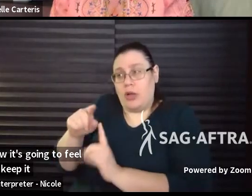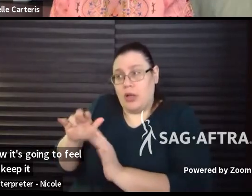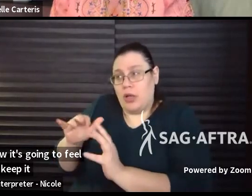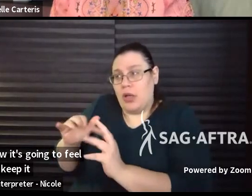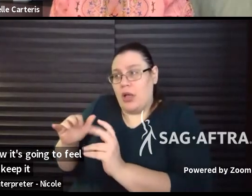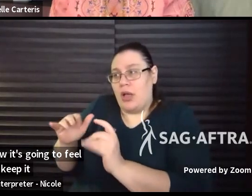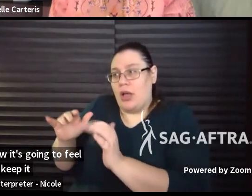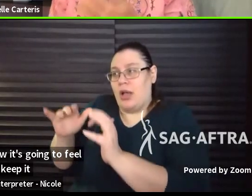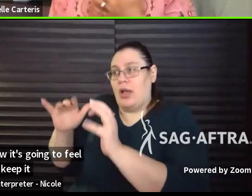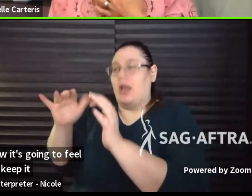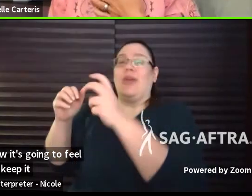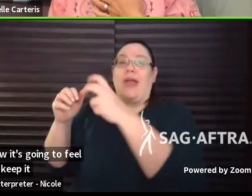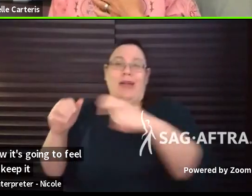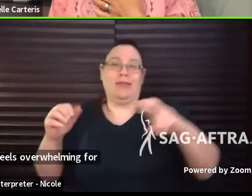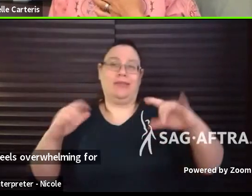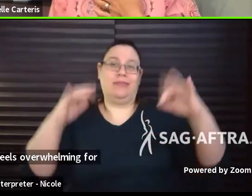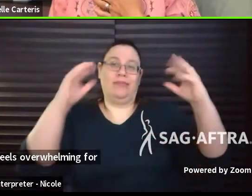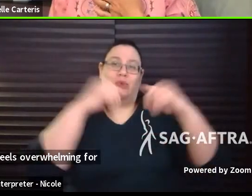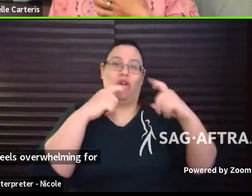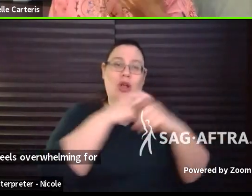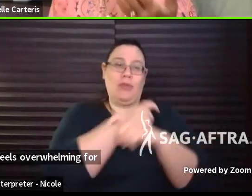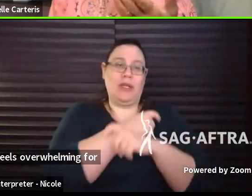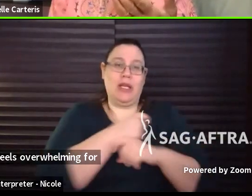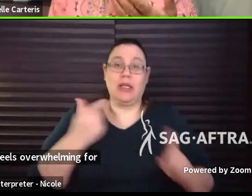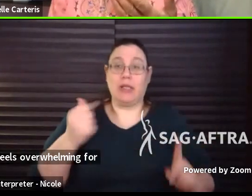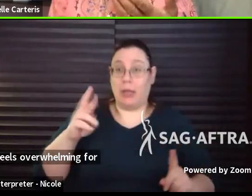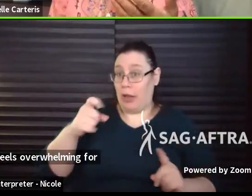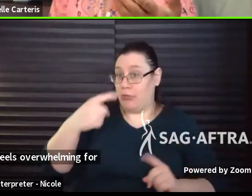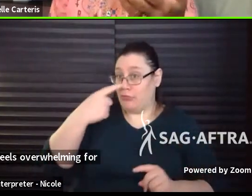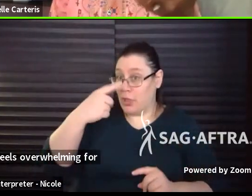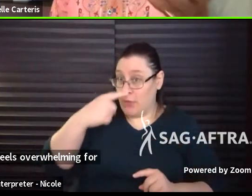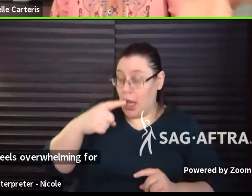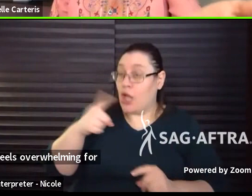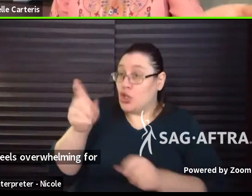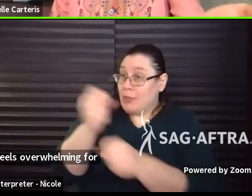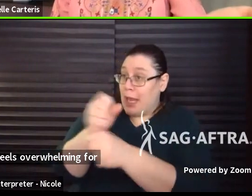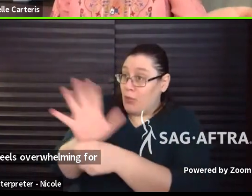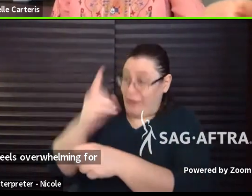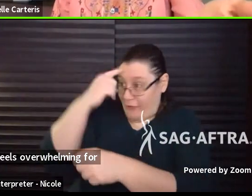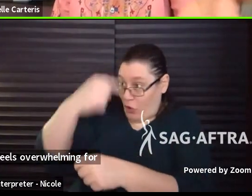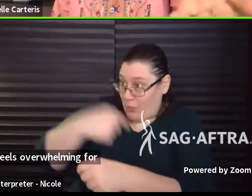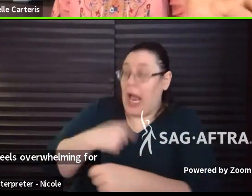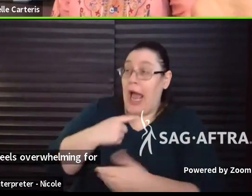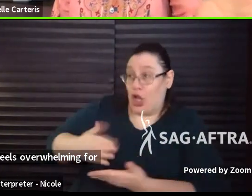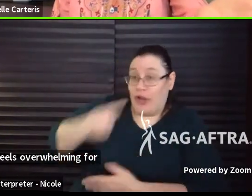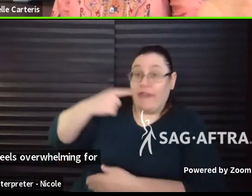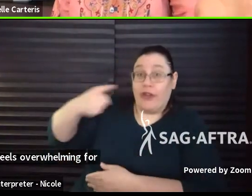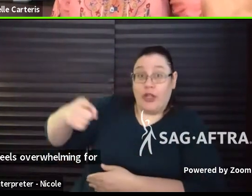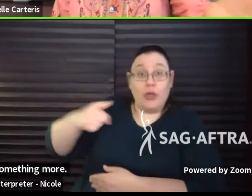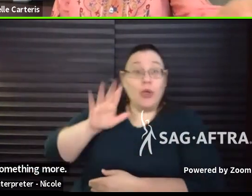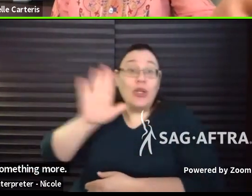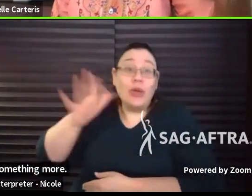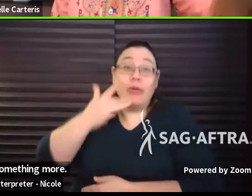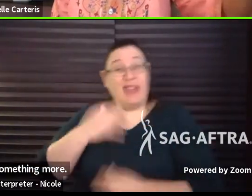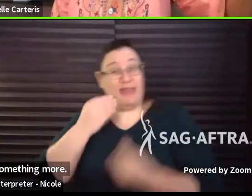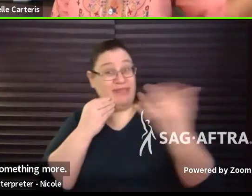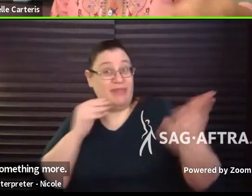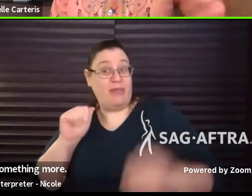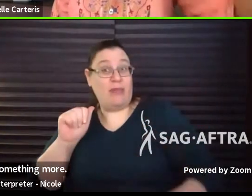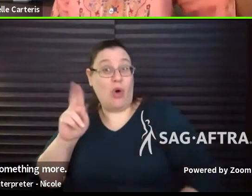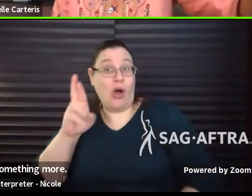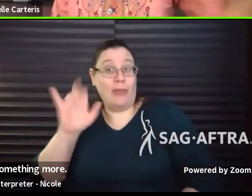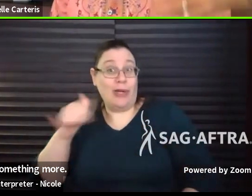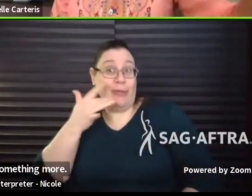more complicated. Well, I'll cook for you if you do. Your birthday, Aubrey, because today's Aubrey's birthday, and I just